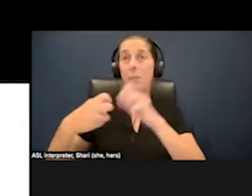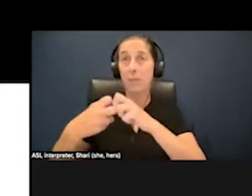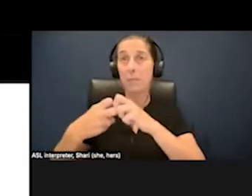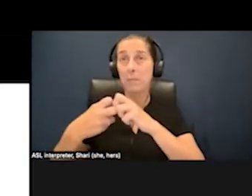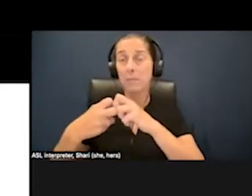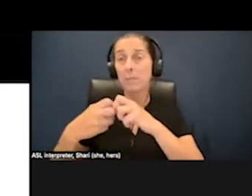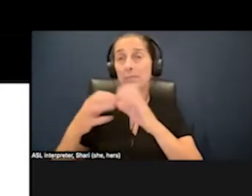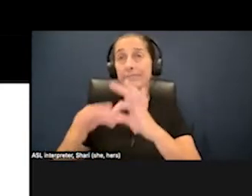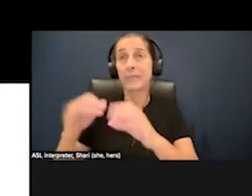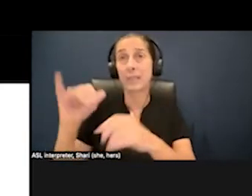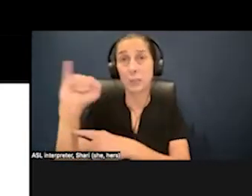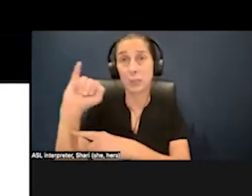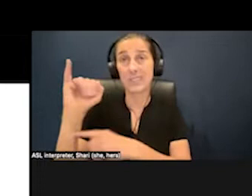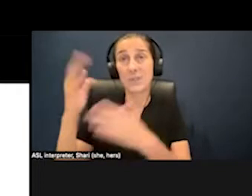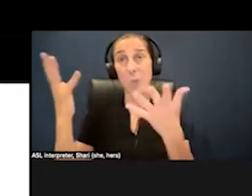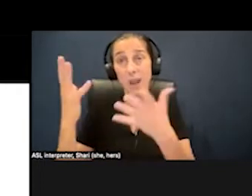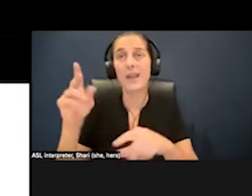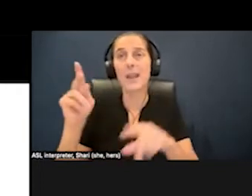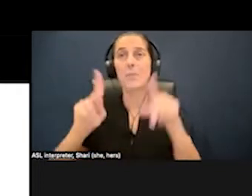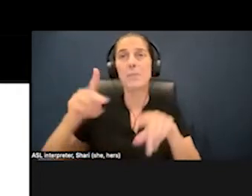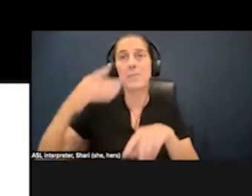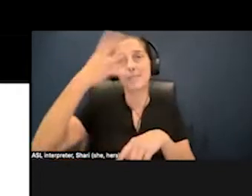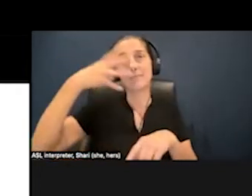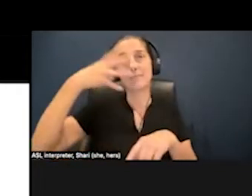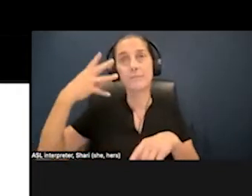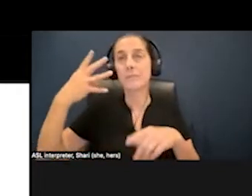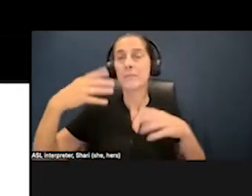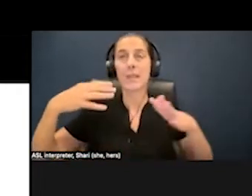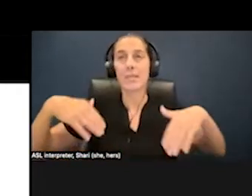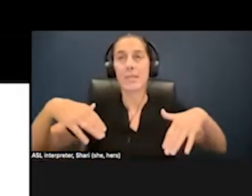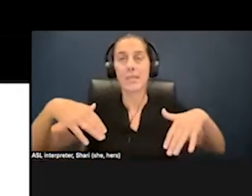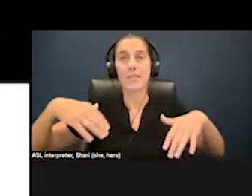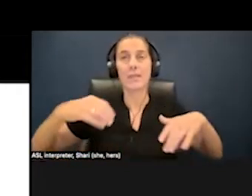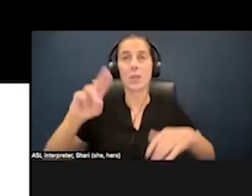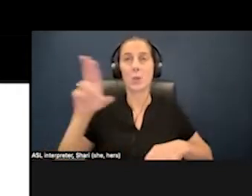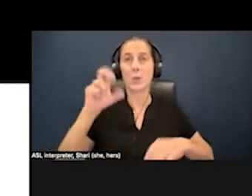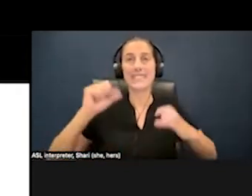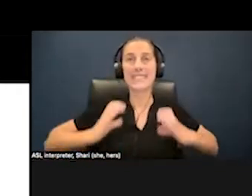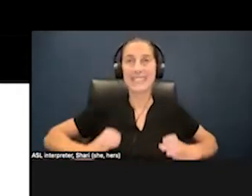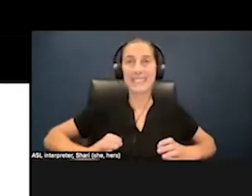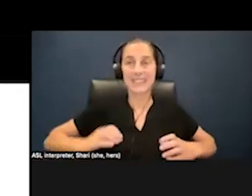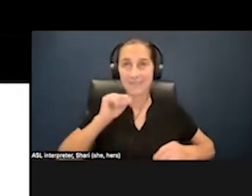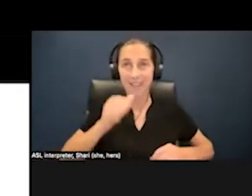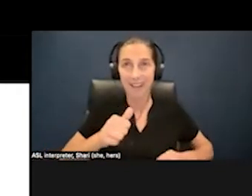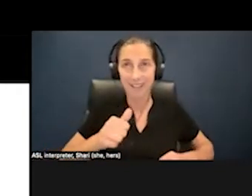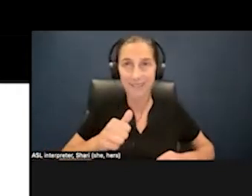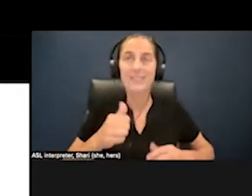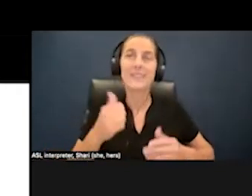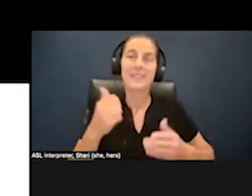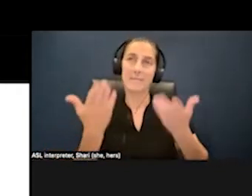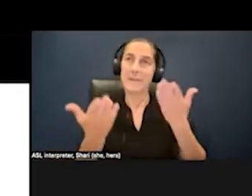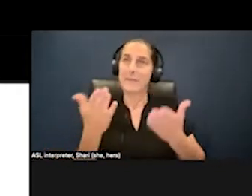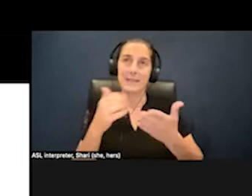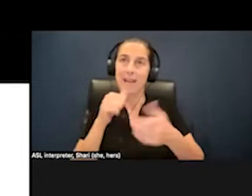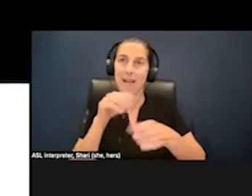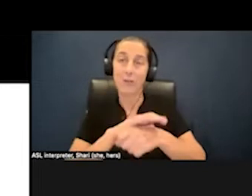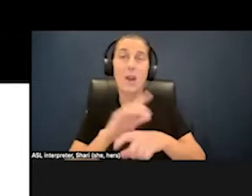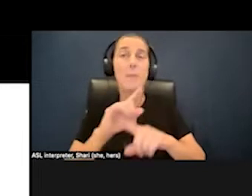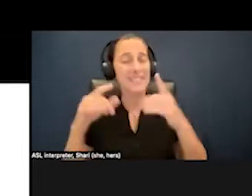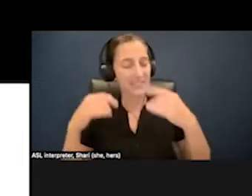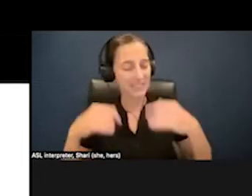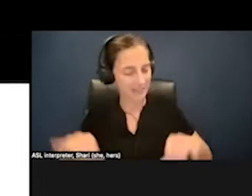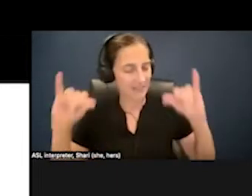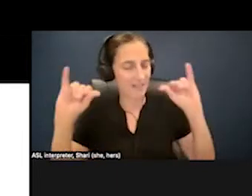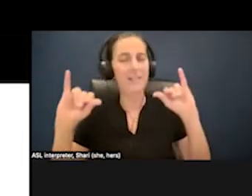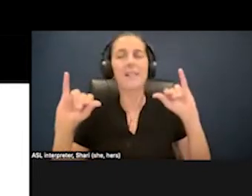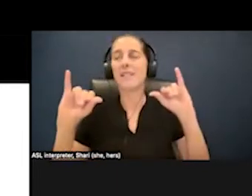sometimes for undocumented folks, their insurance won't have full coverage. But even then, there are pharmacies and clinics that will work with